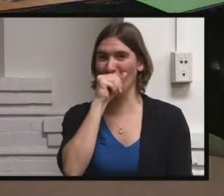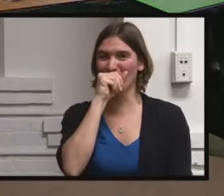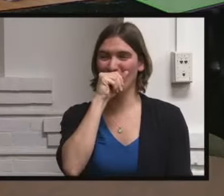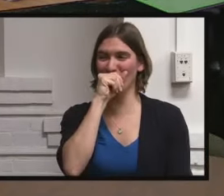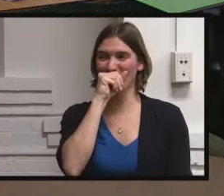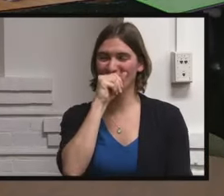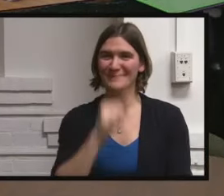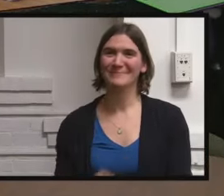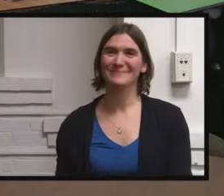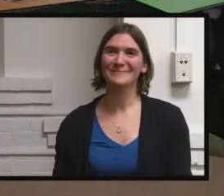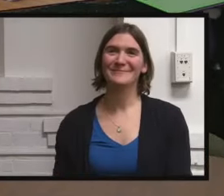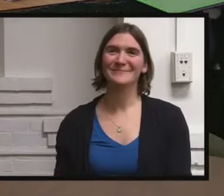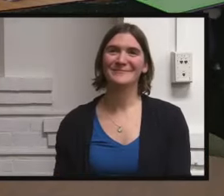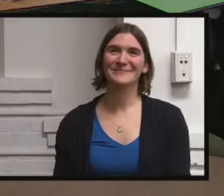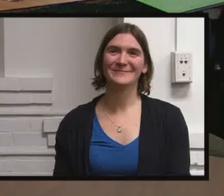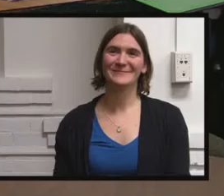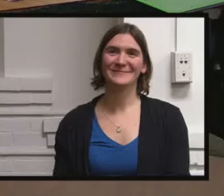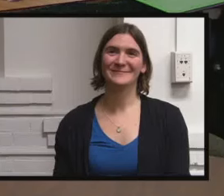and inspiring.